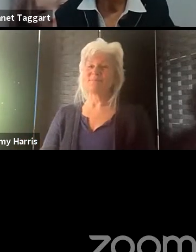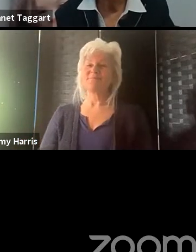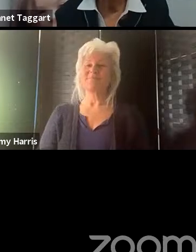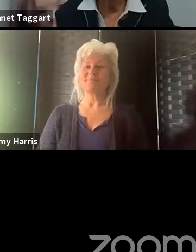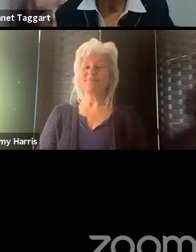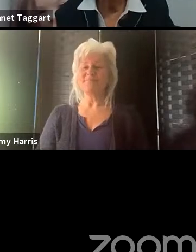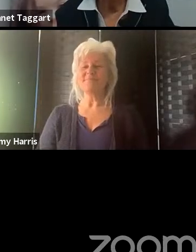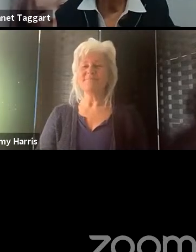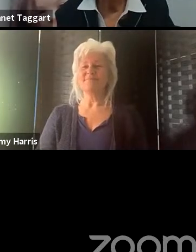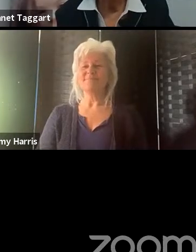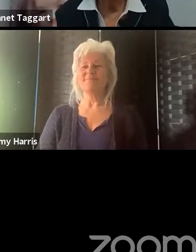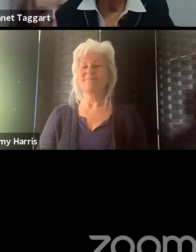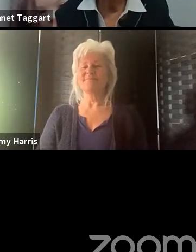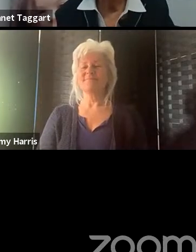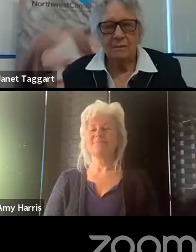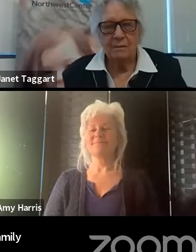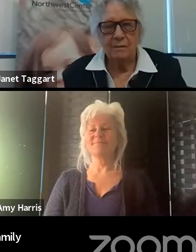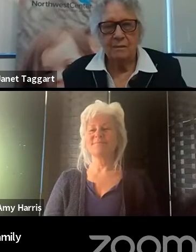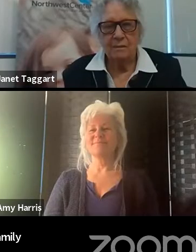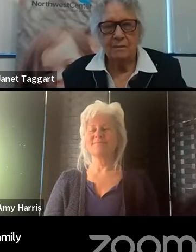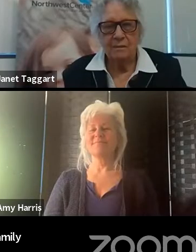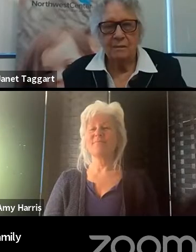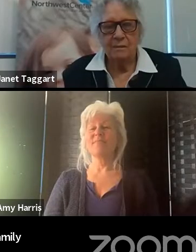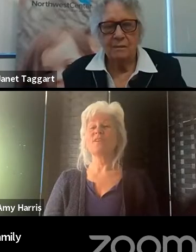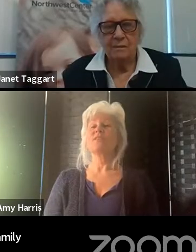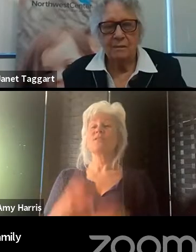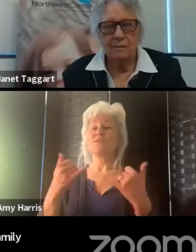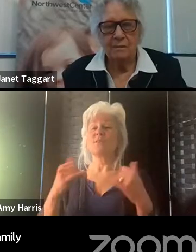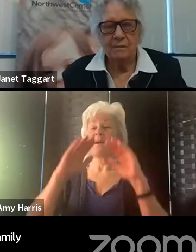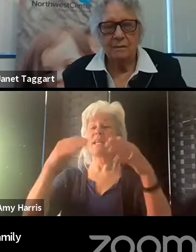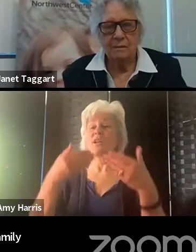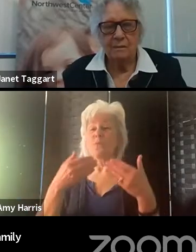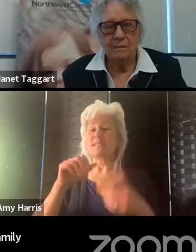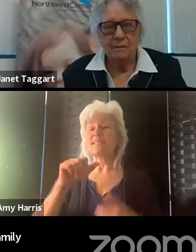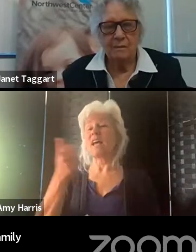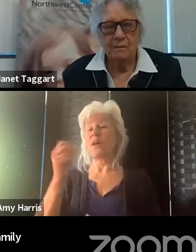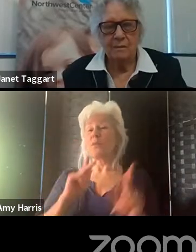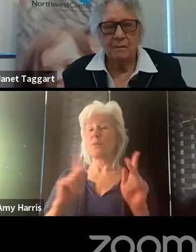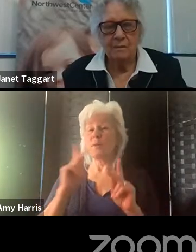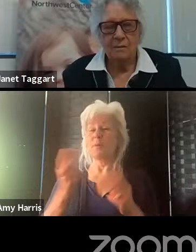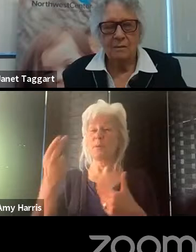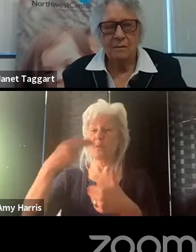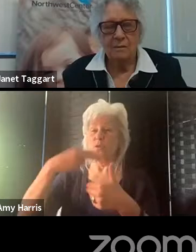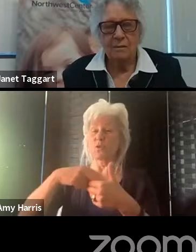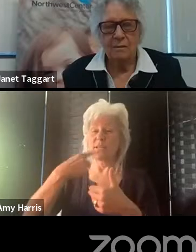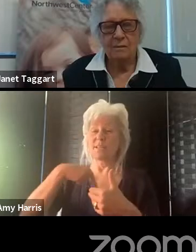Yeah. All right. I'd like to now introduce the rest of our panelists that will be joining us today.